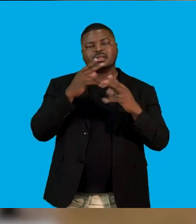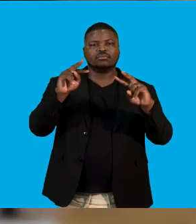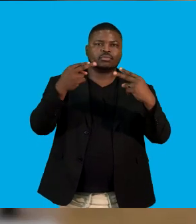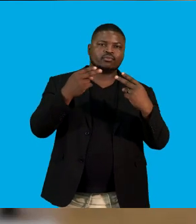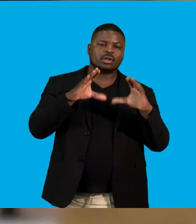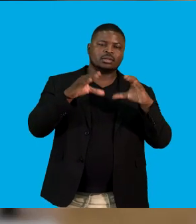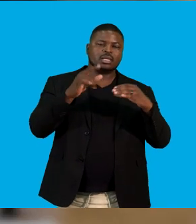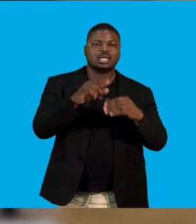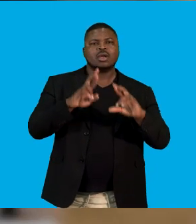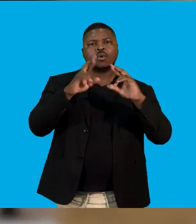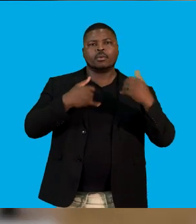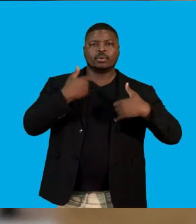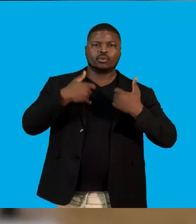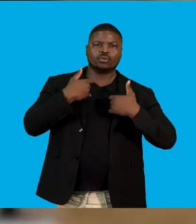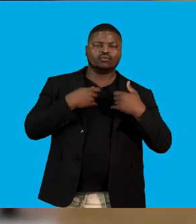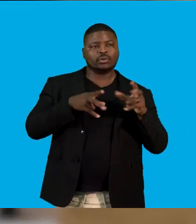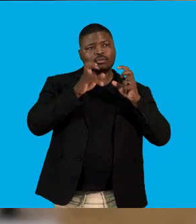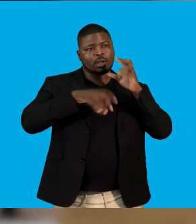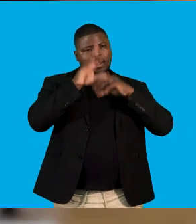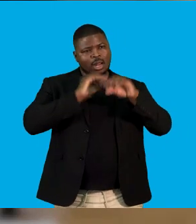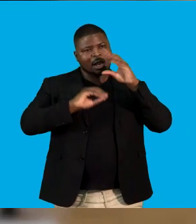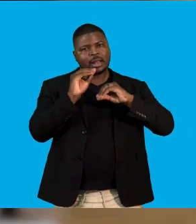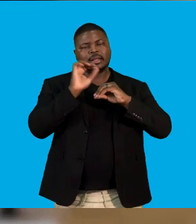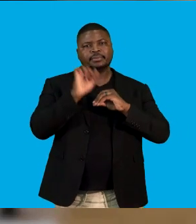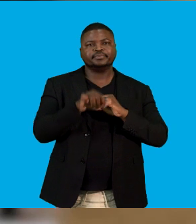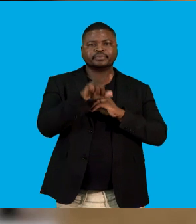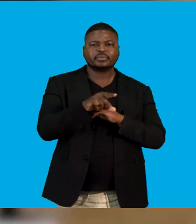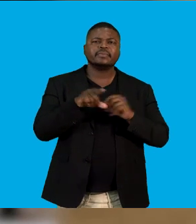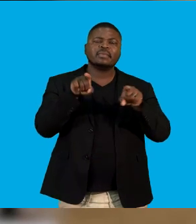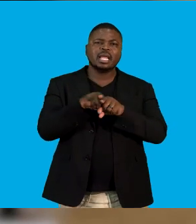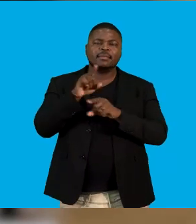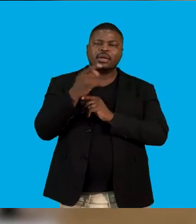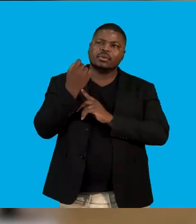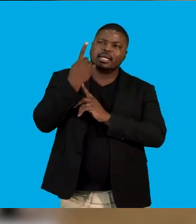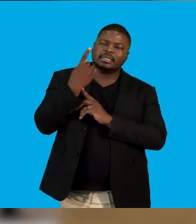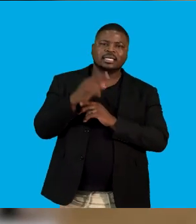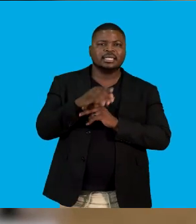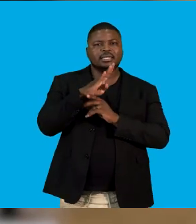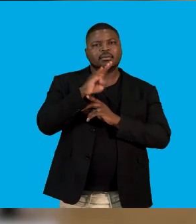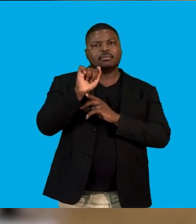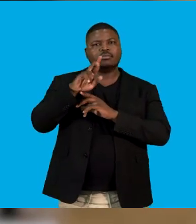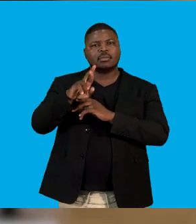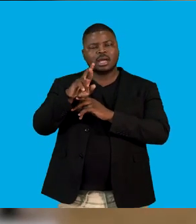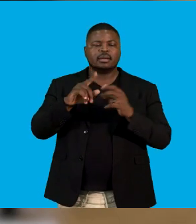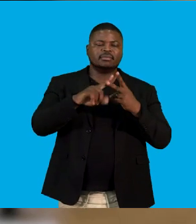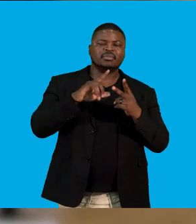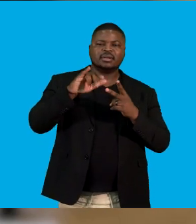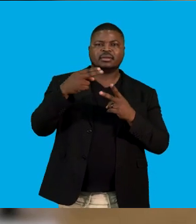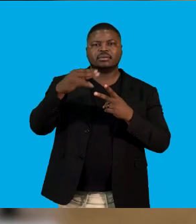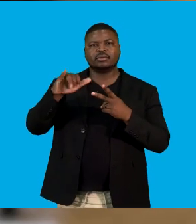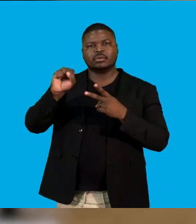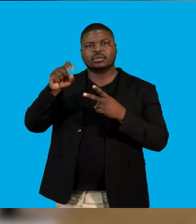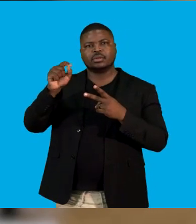for our class, and I hope that you enjoyed the lesson well, and also you understand the bar graph